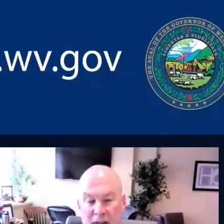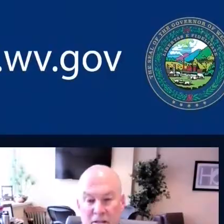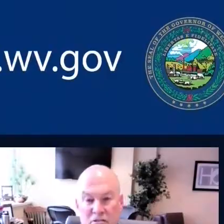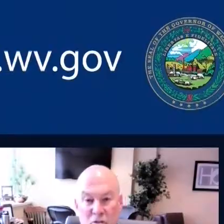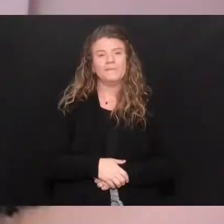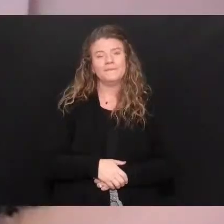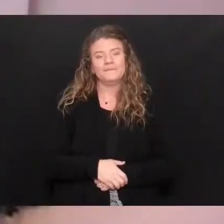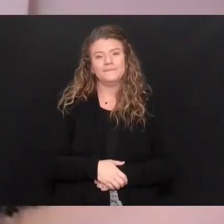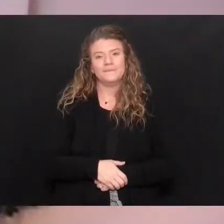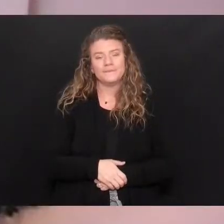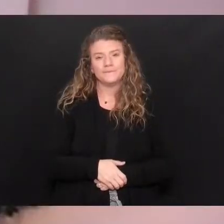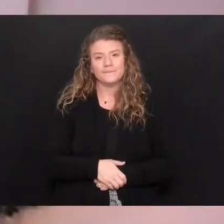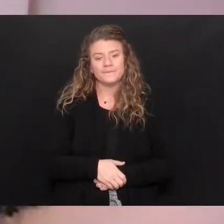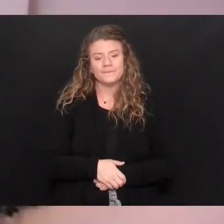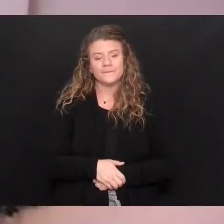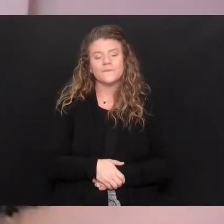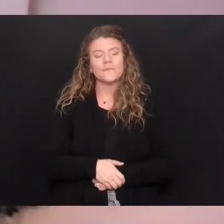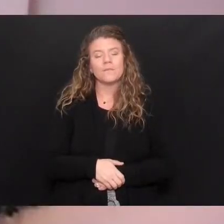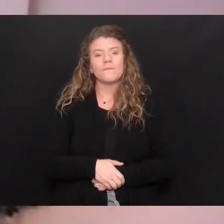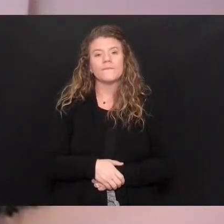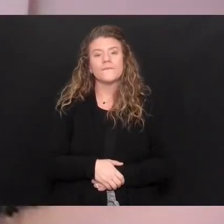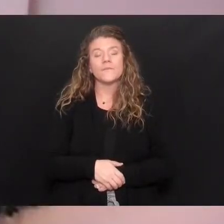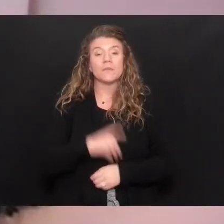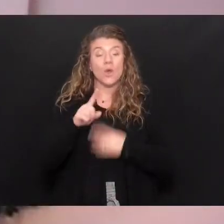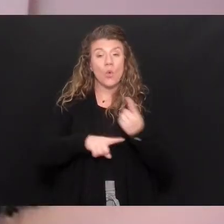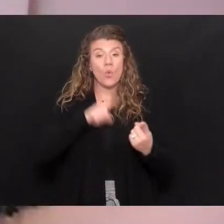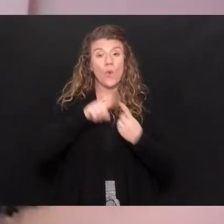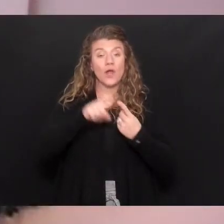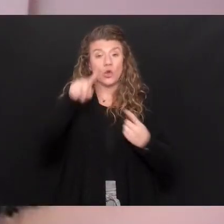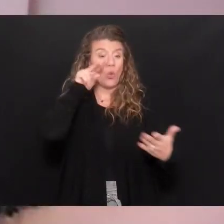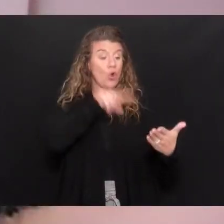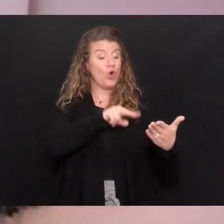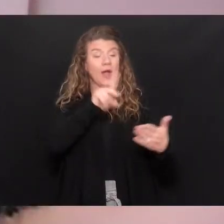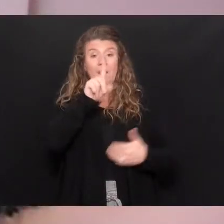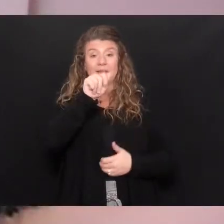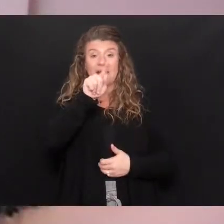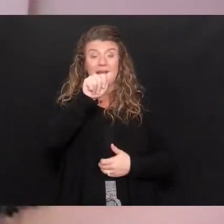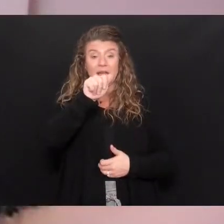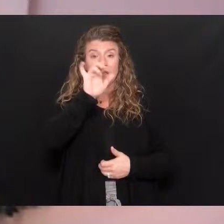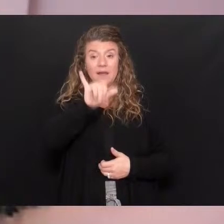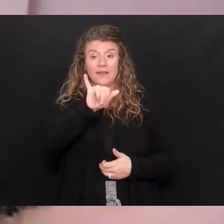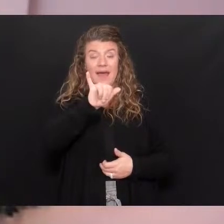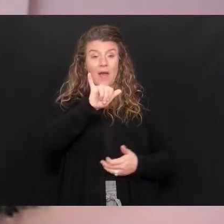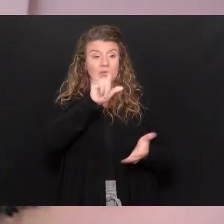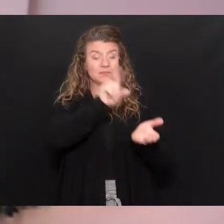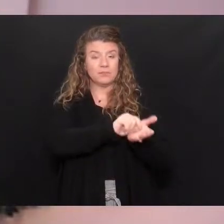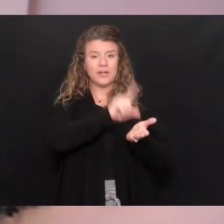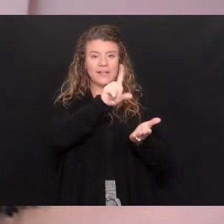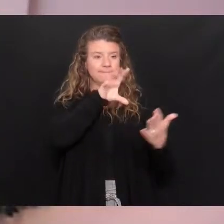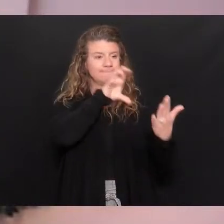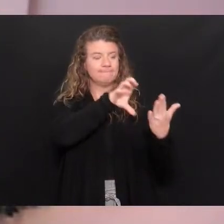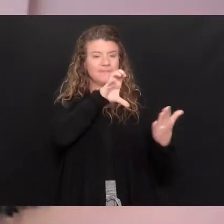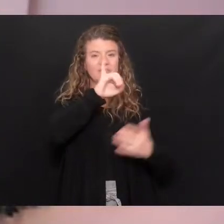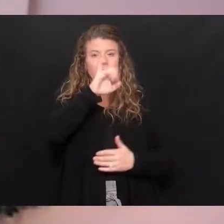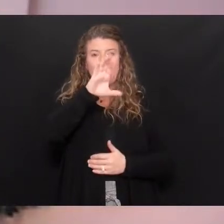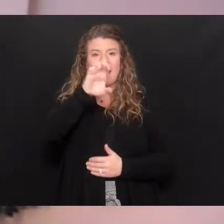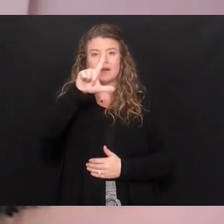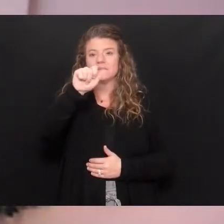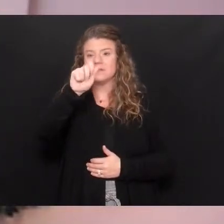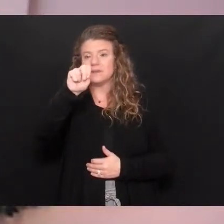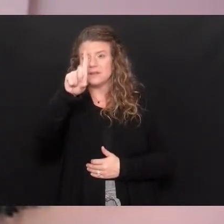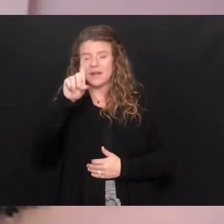David. So when we looked at the data that came out of Iceland and that have come out of